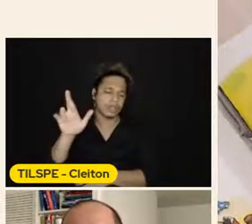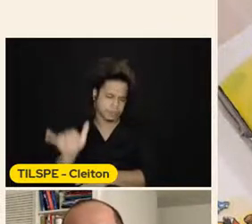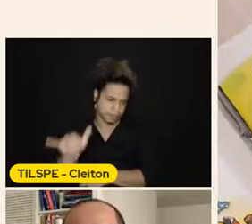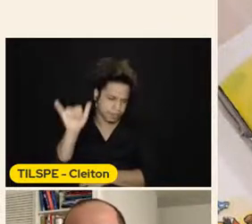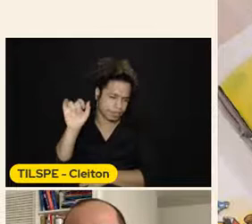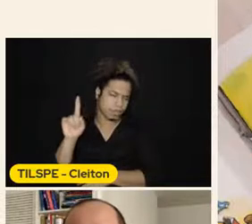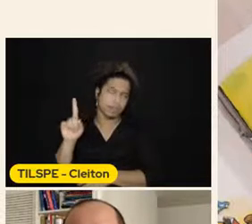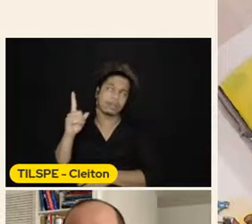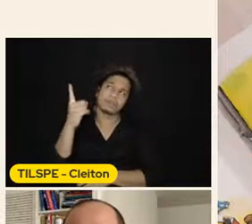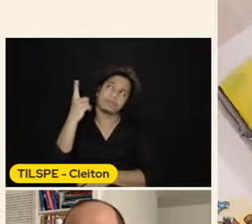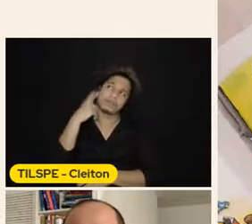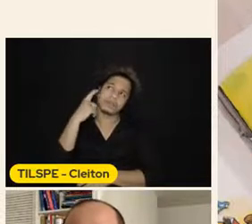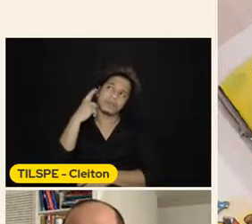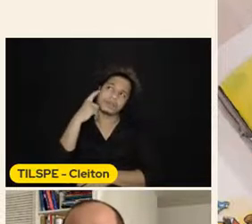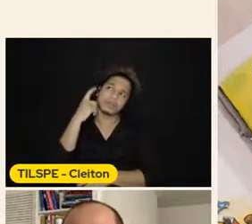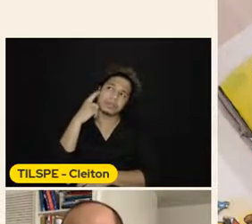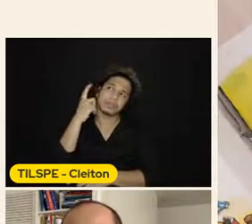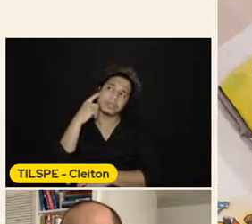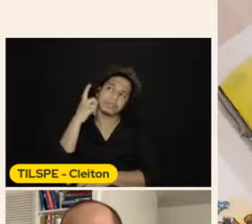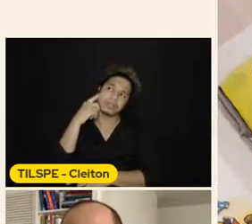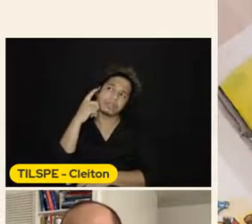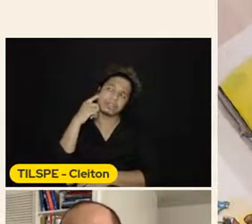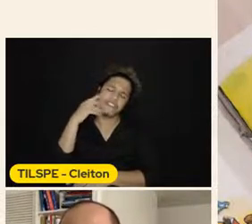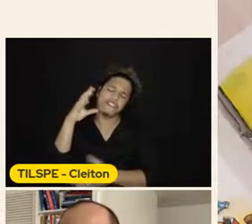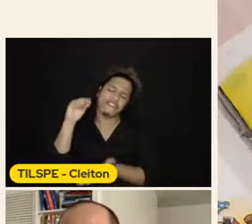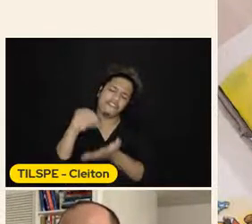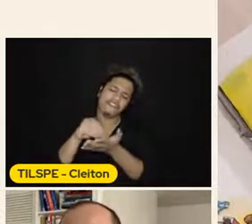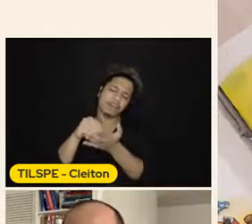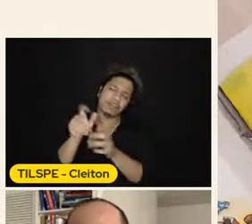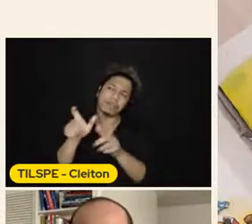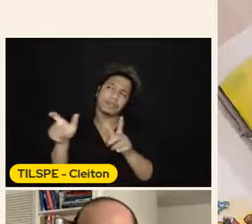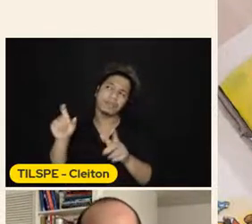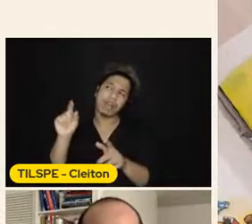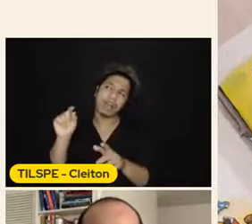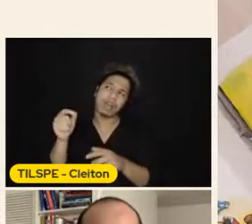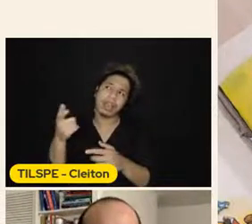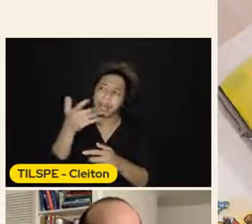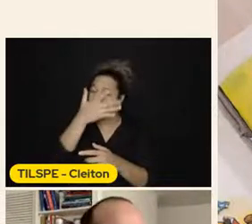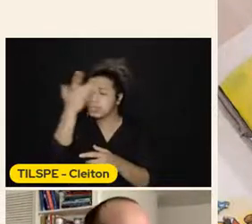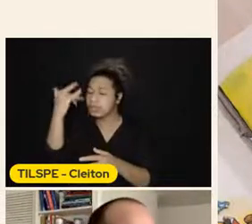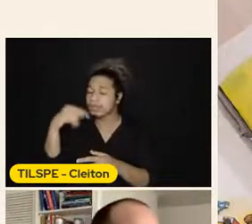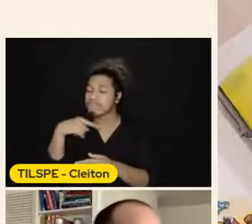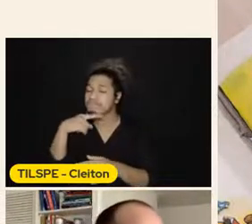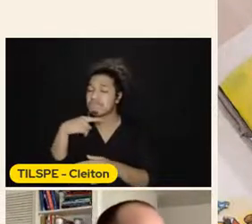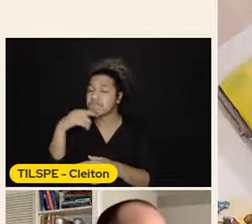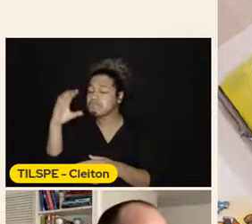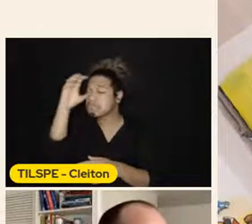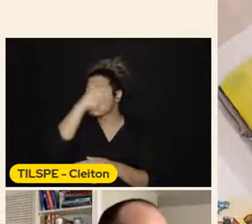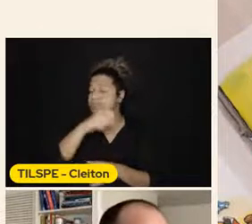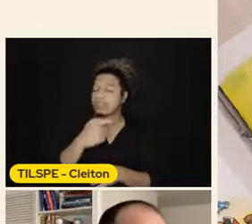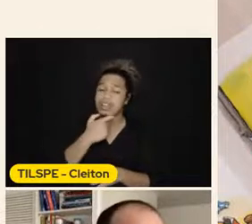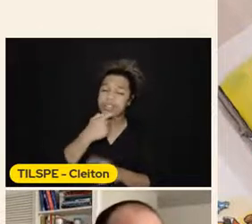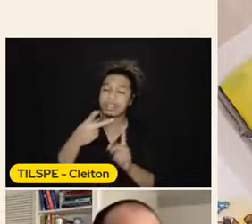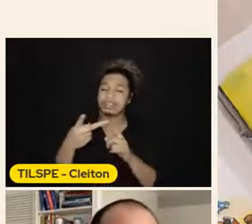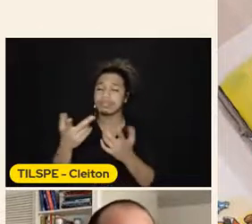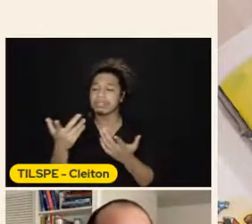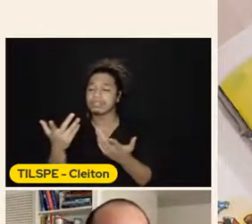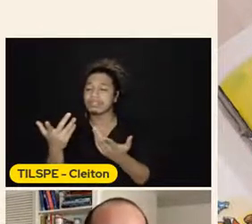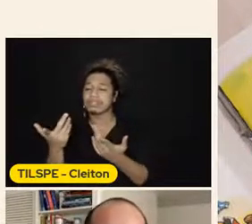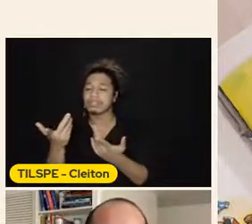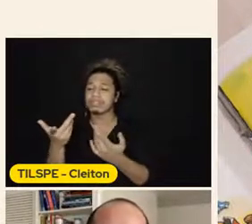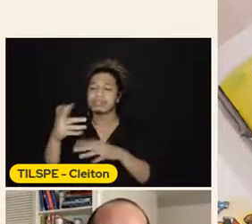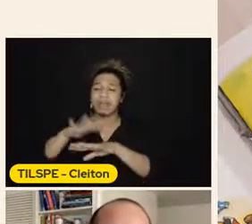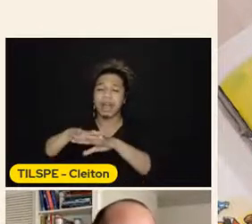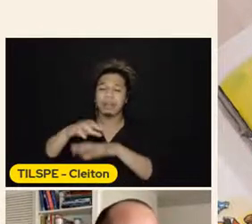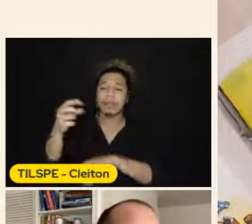not included in this conversation? Who's not being able to learn math or science? Who is being left out of the table?